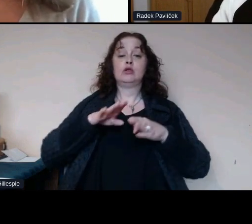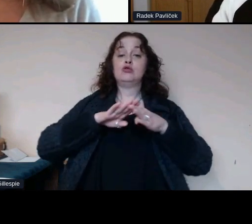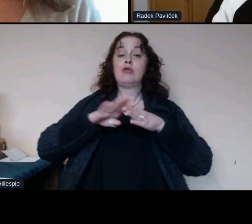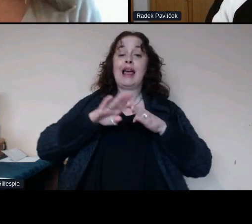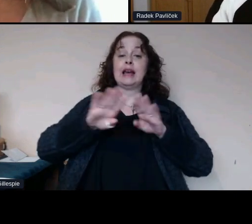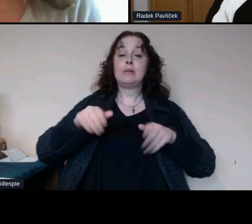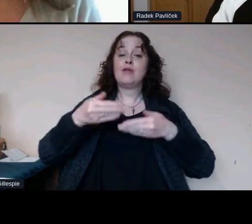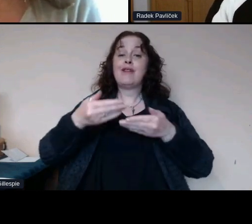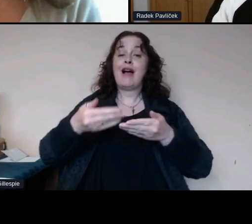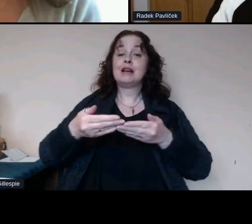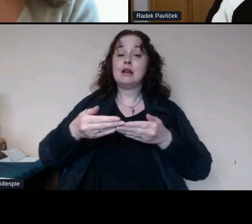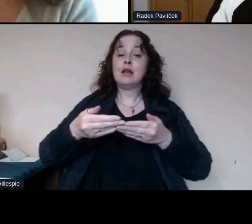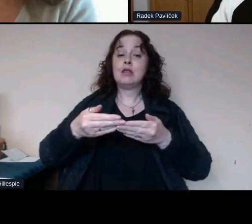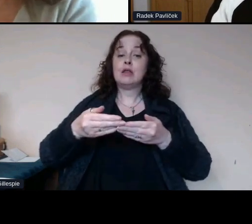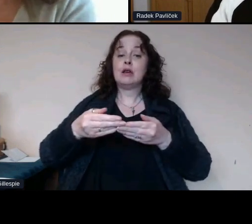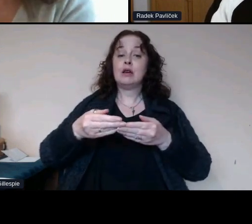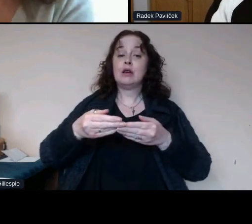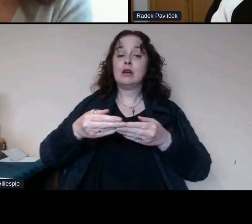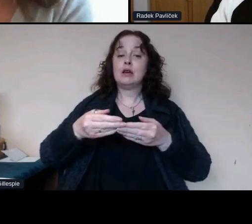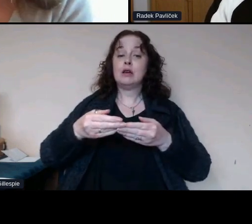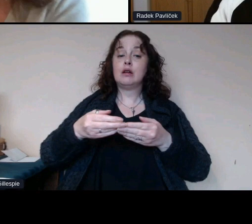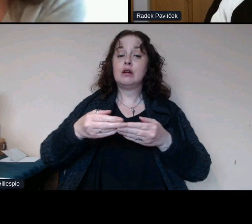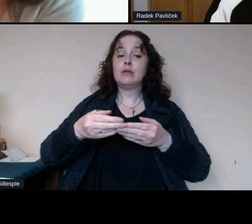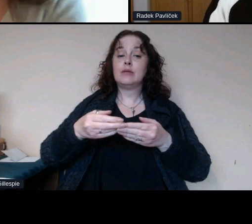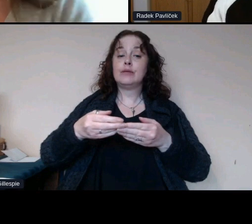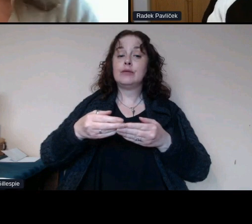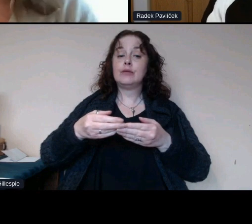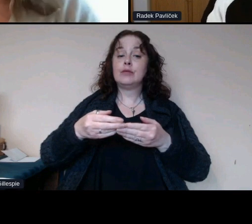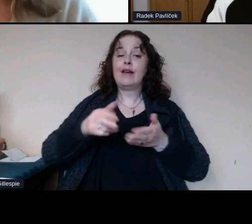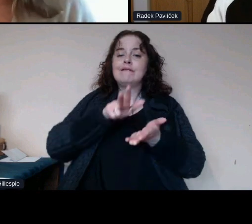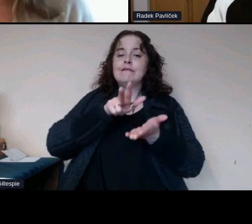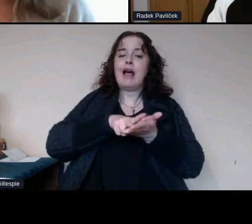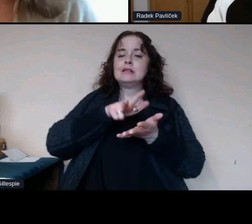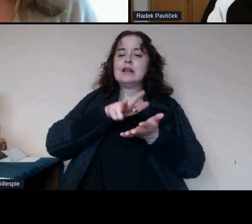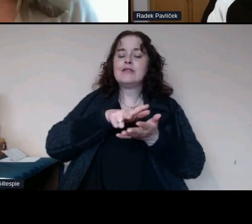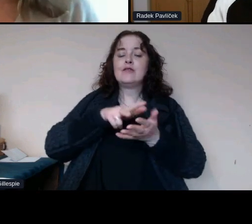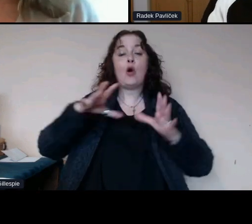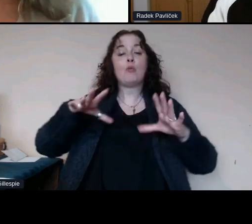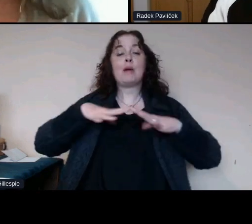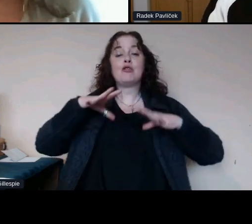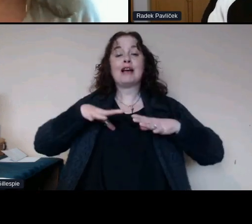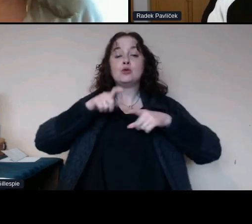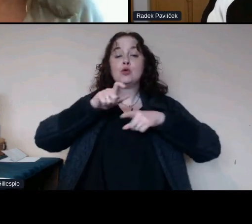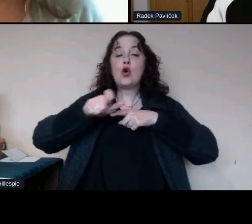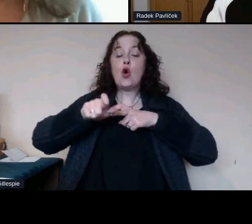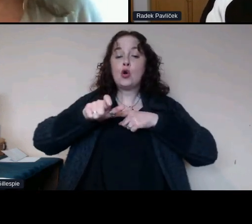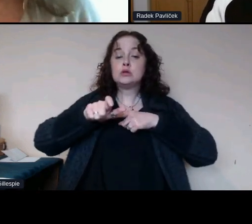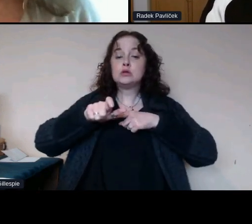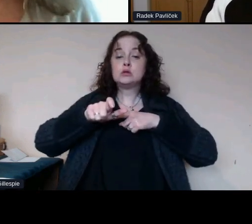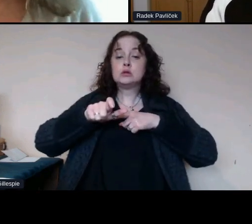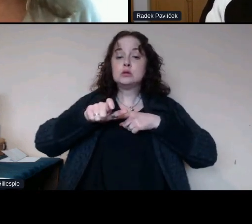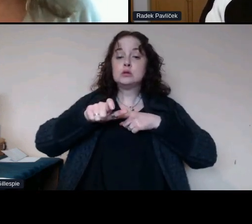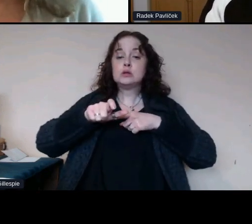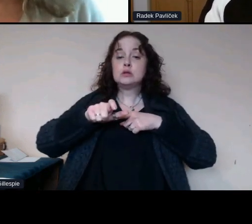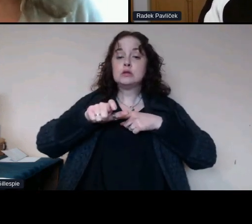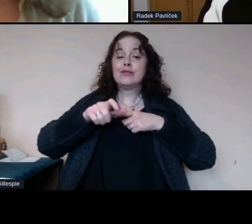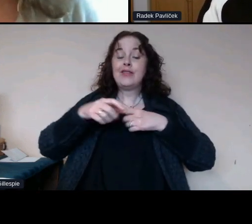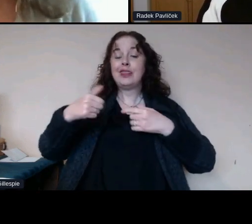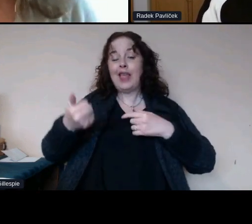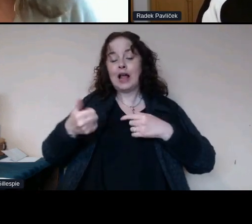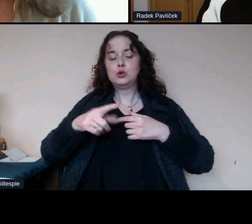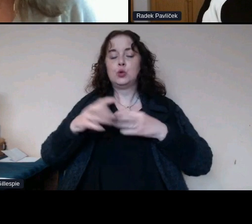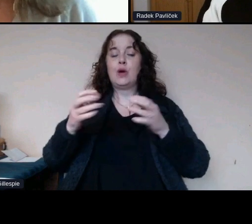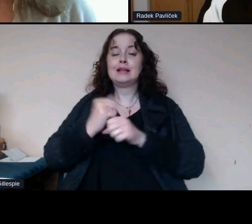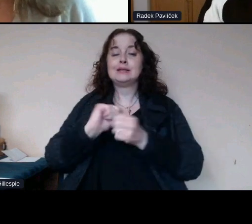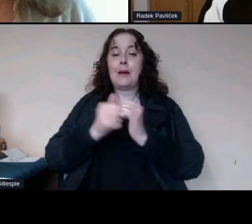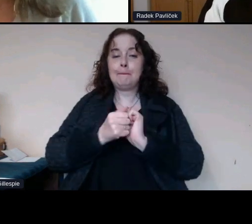that are accredited to provide preparation courses for the certifications, They are listed on the website, and I'm sure Alberto can find the